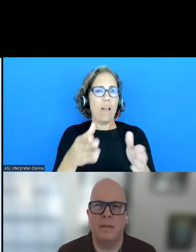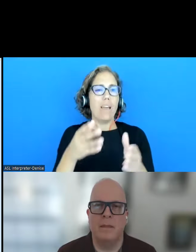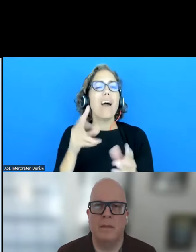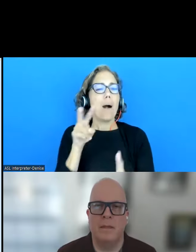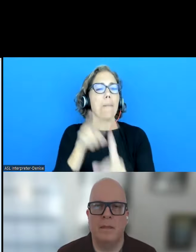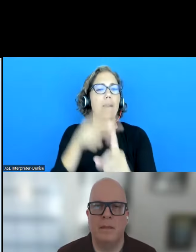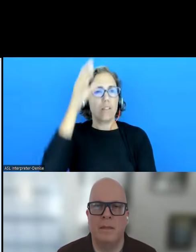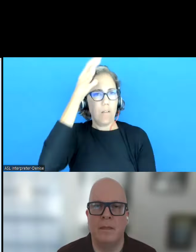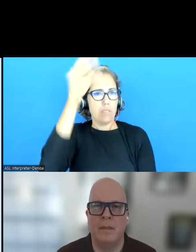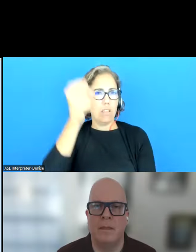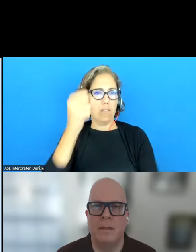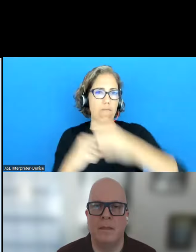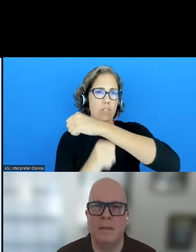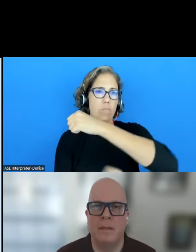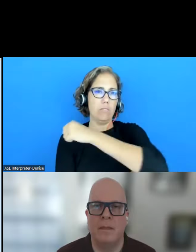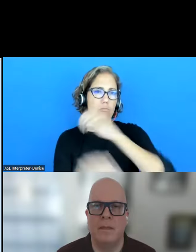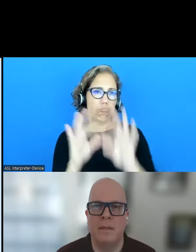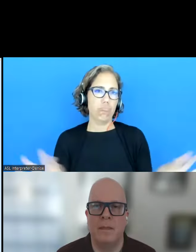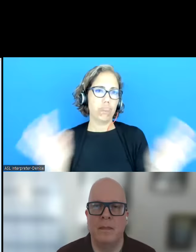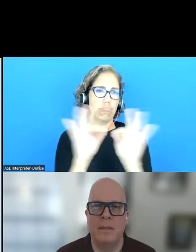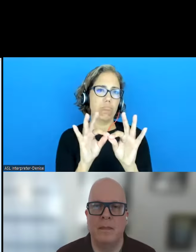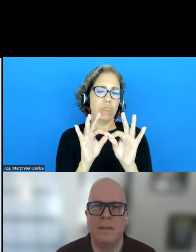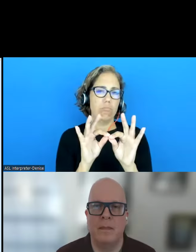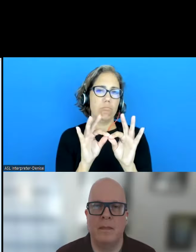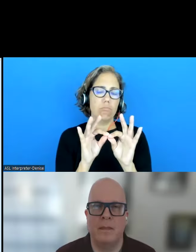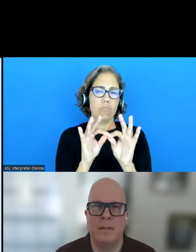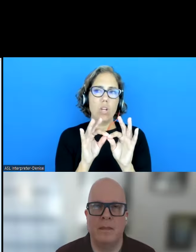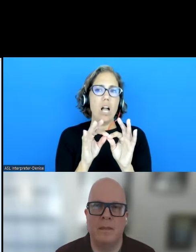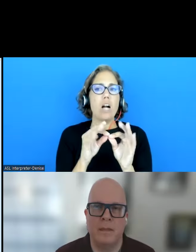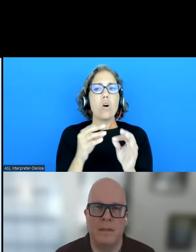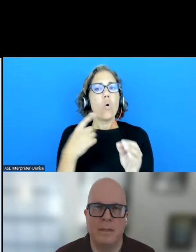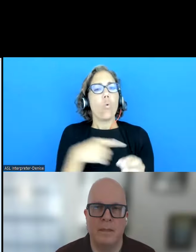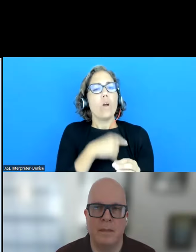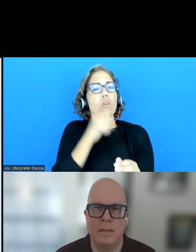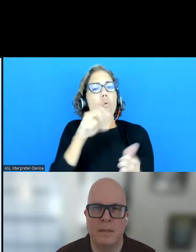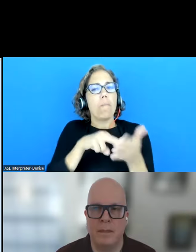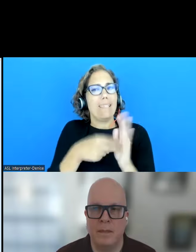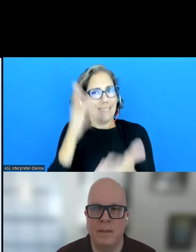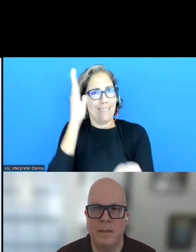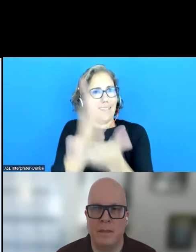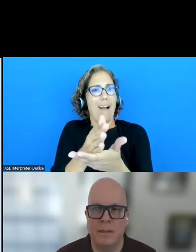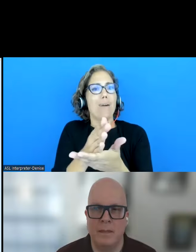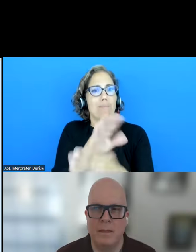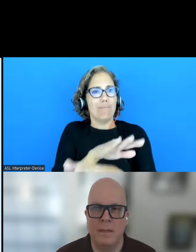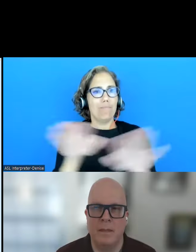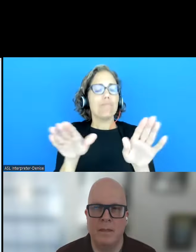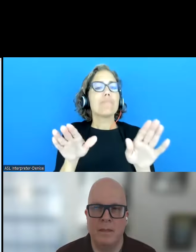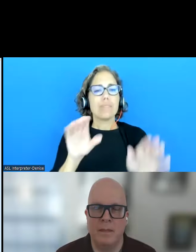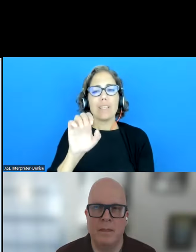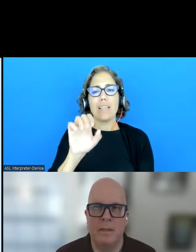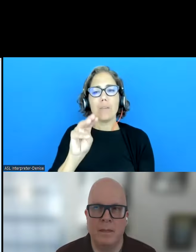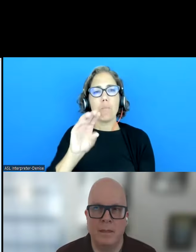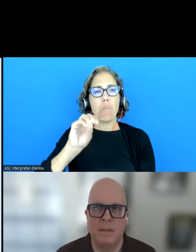accessibility. So we don't want to say, stop using the emojis. That would be a wrong message.